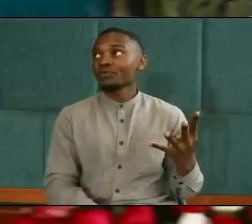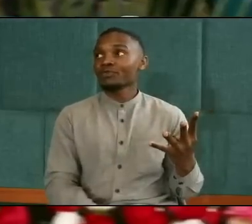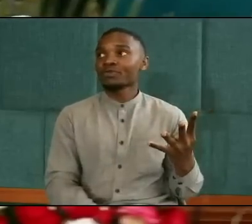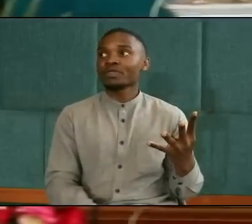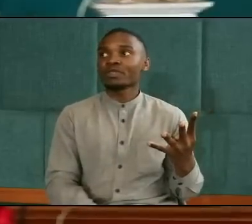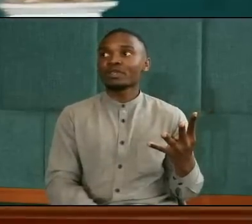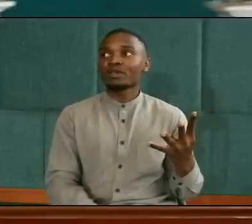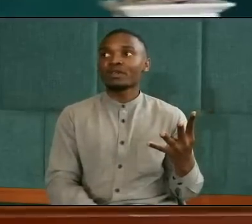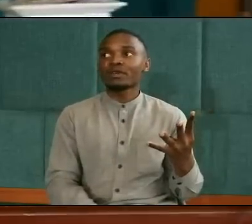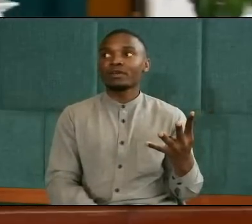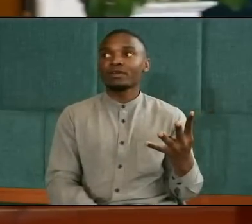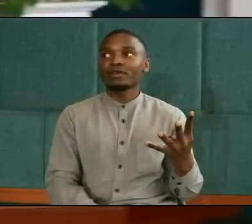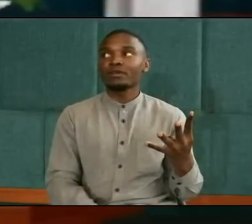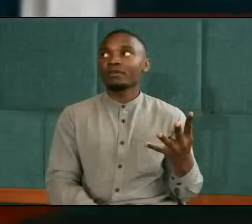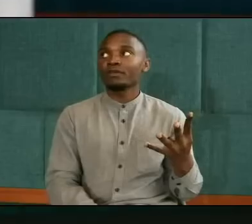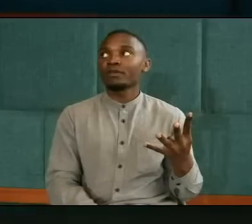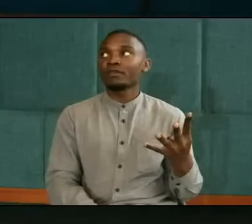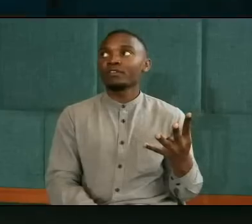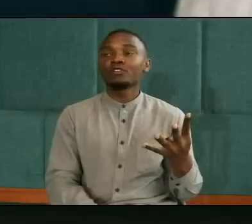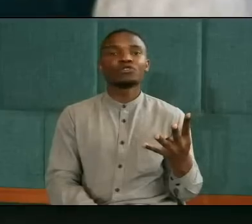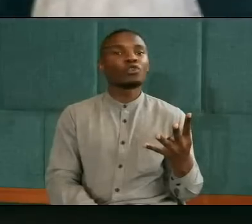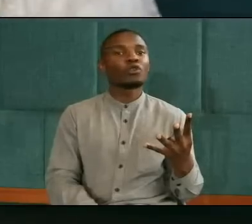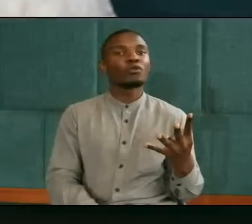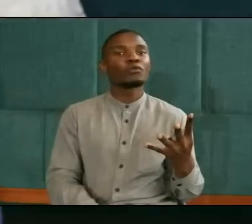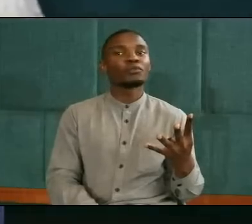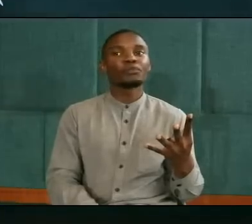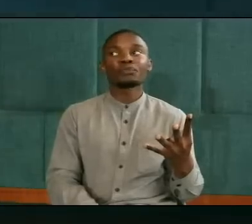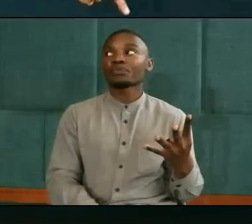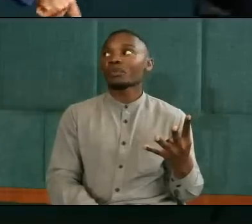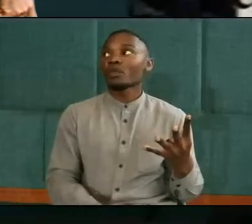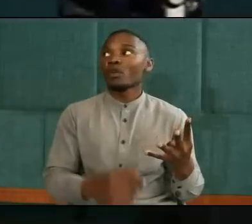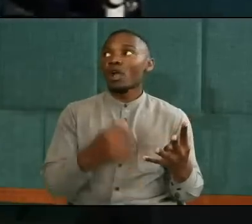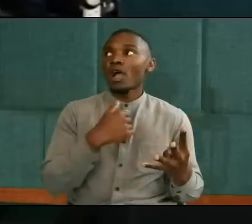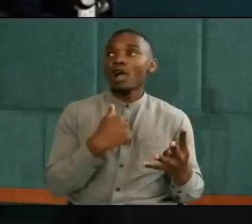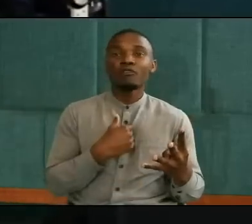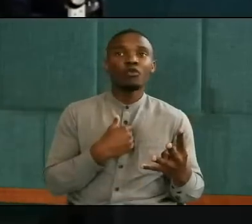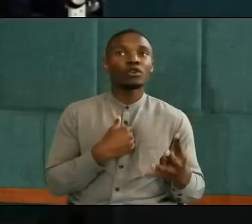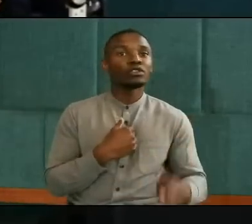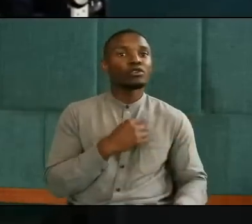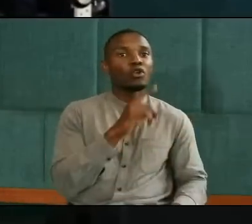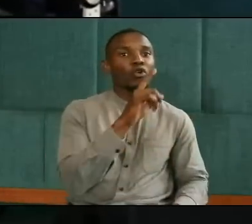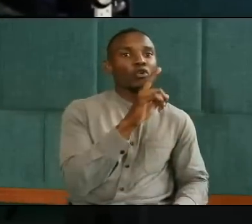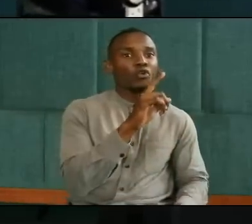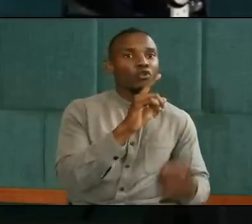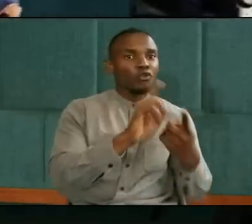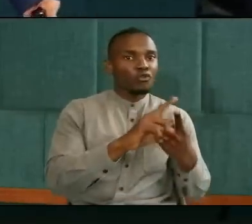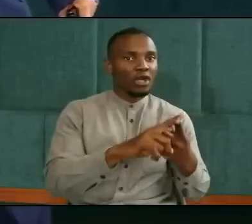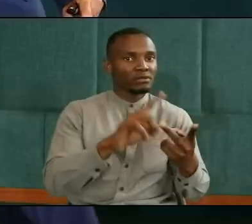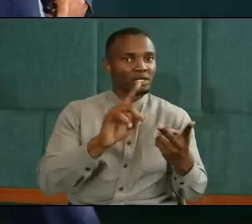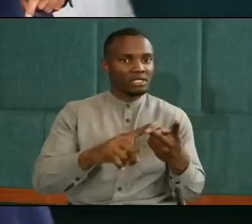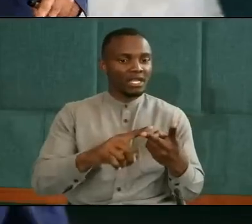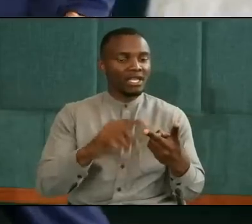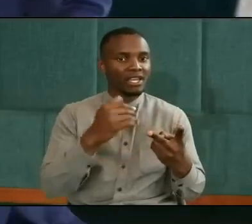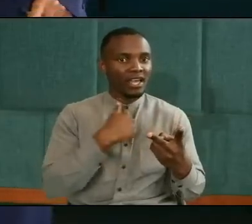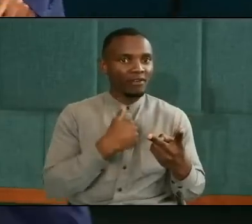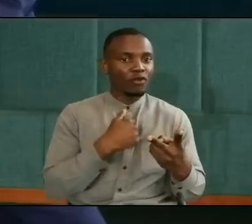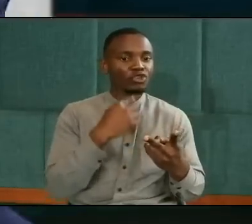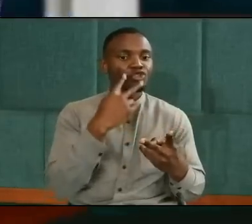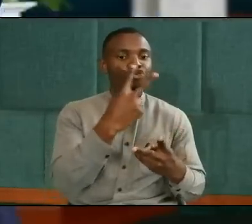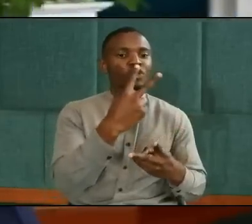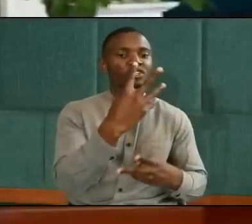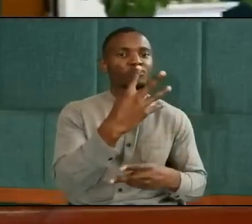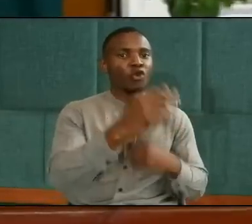25 years pause between sign one and sign two. 53 years